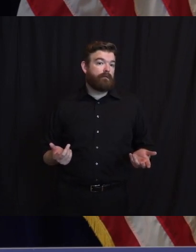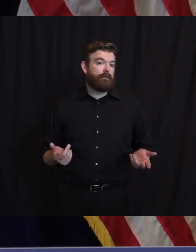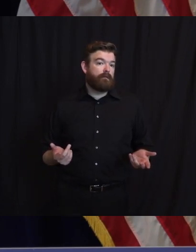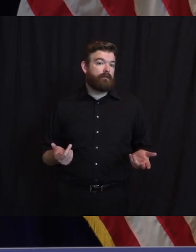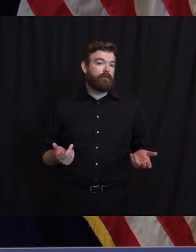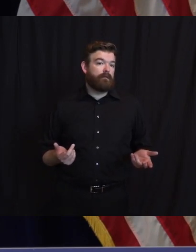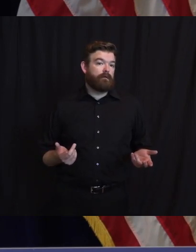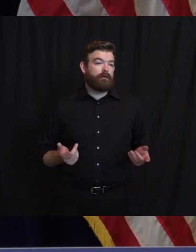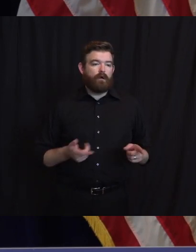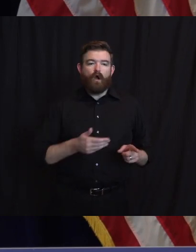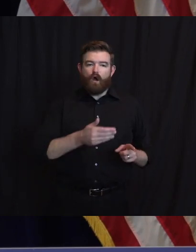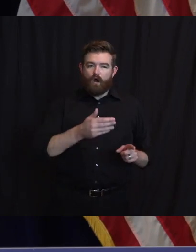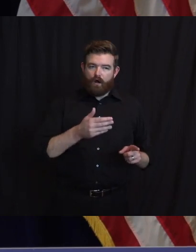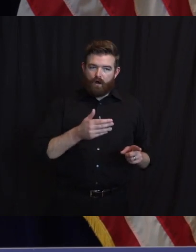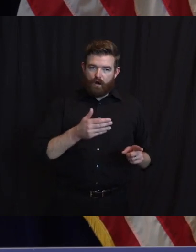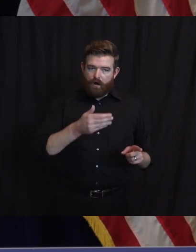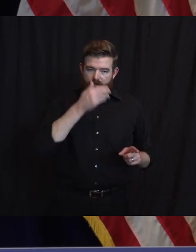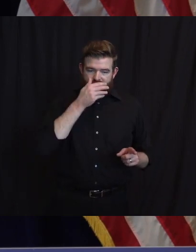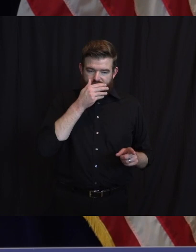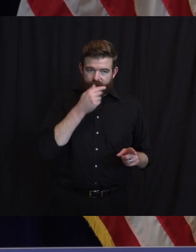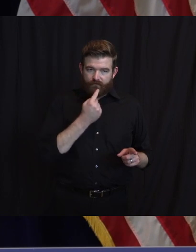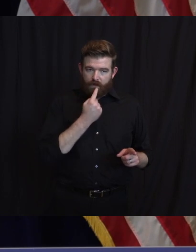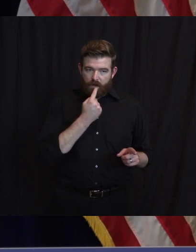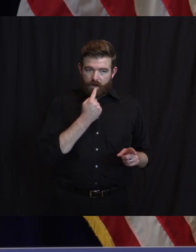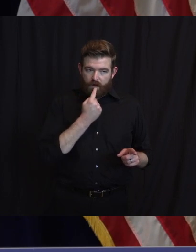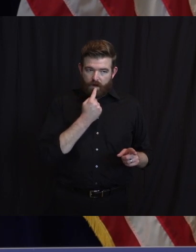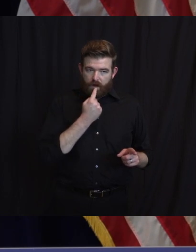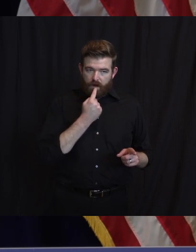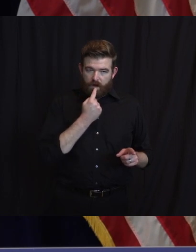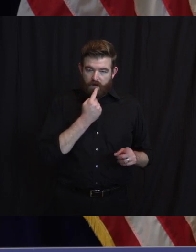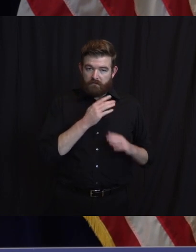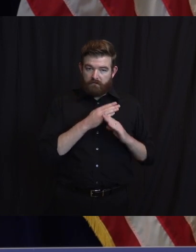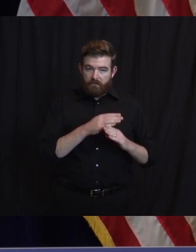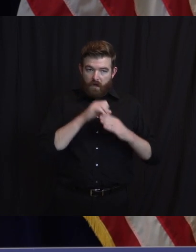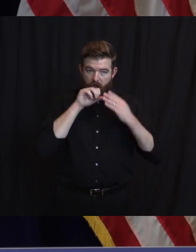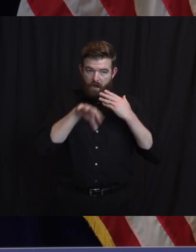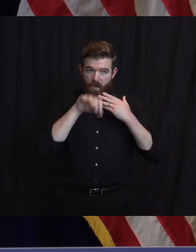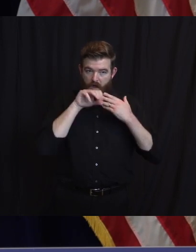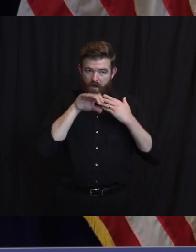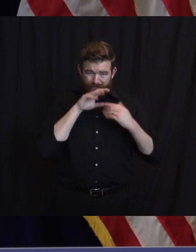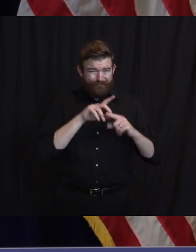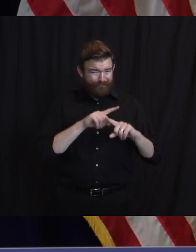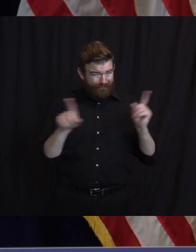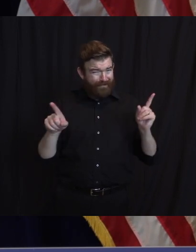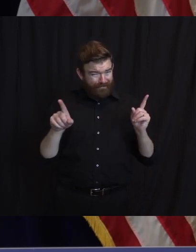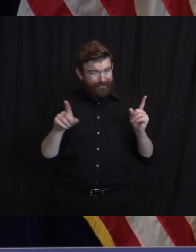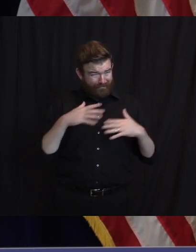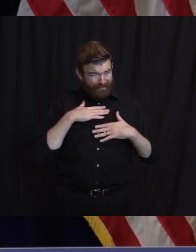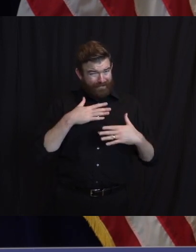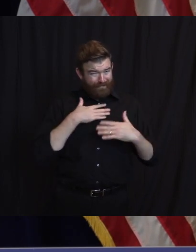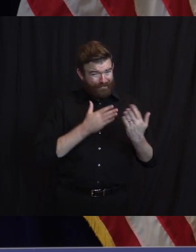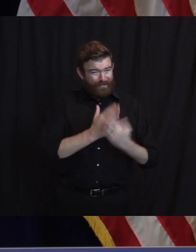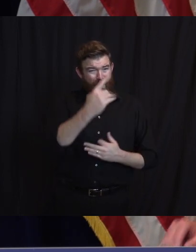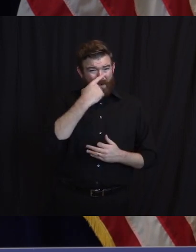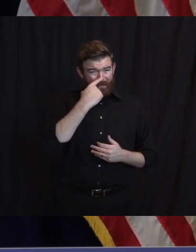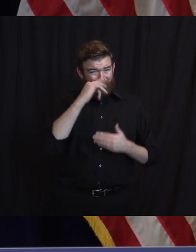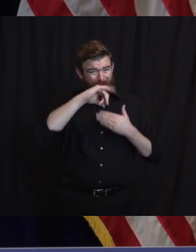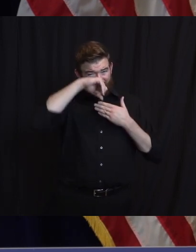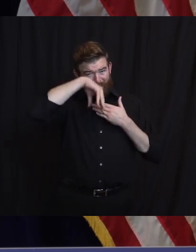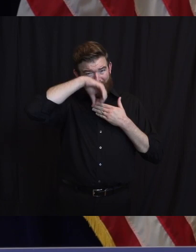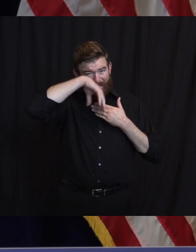particles come from. But they also can come out of your nose, and so it's not good enough. I would just say to folks